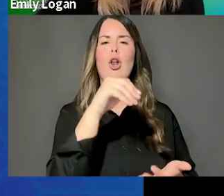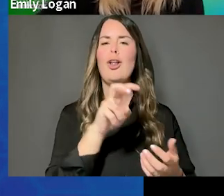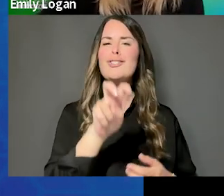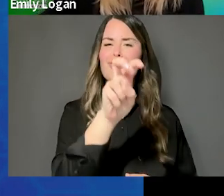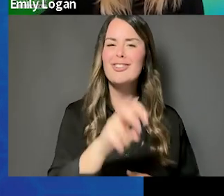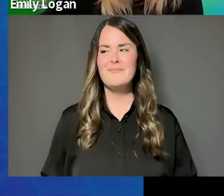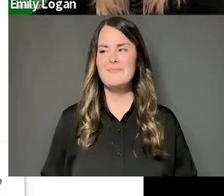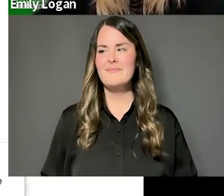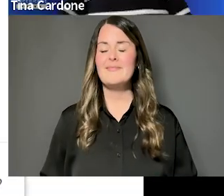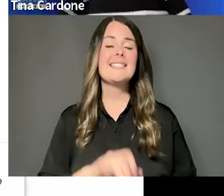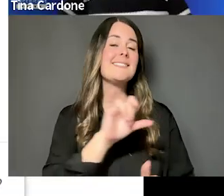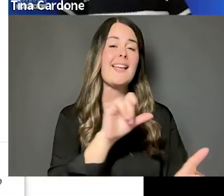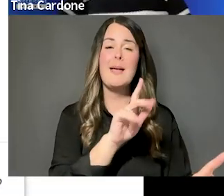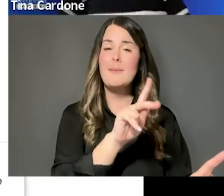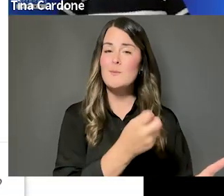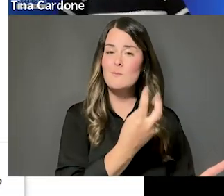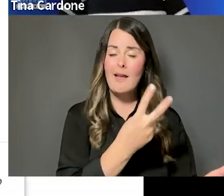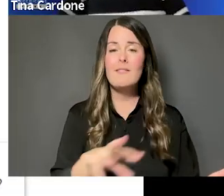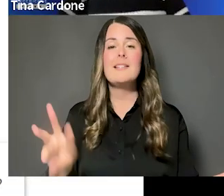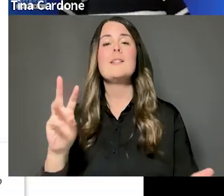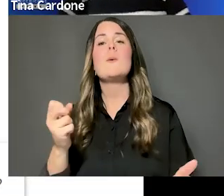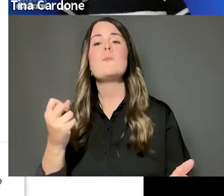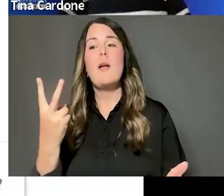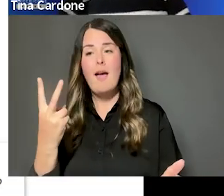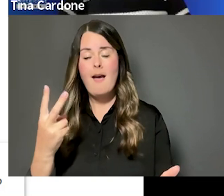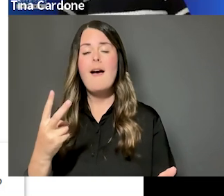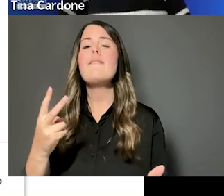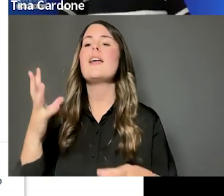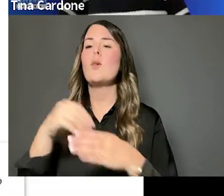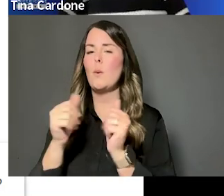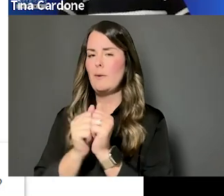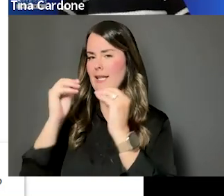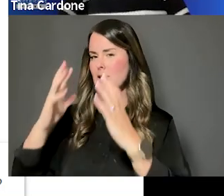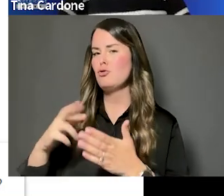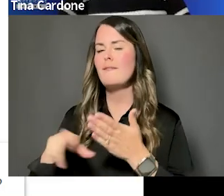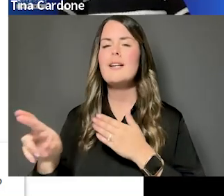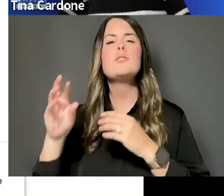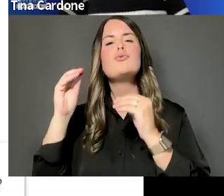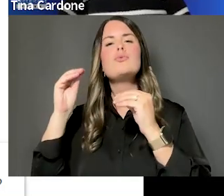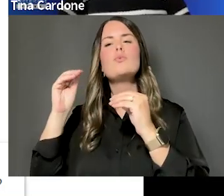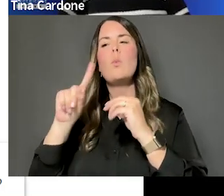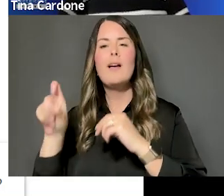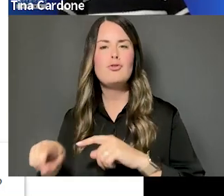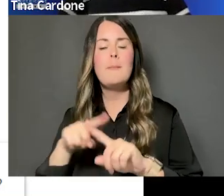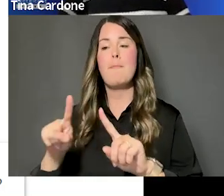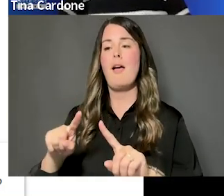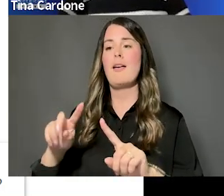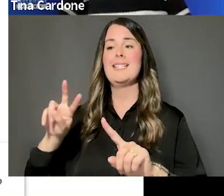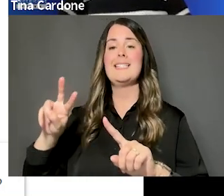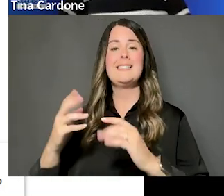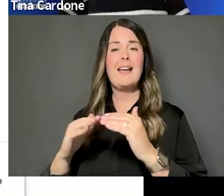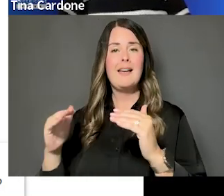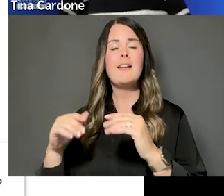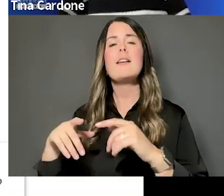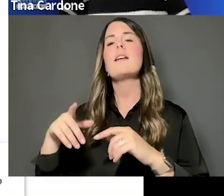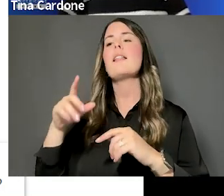journey. Just like as in K5, the 612 materials now include teacher reflection questions, but in secondary, they